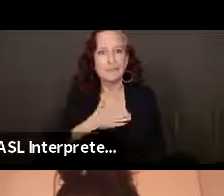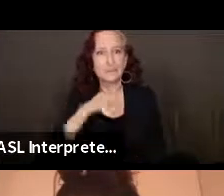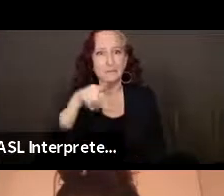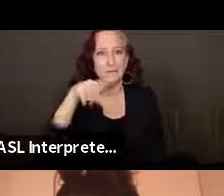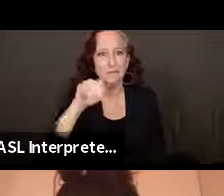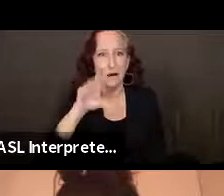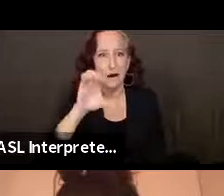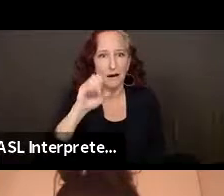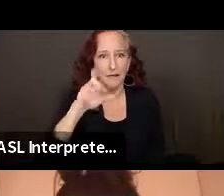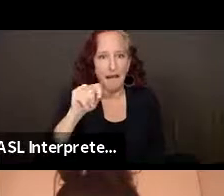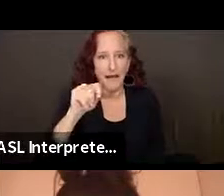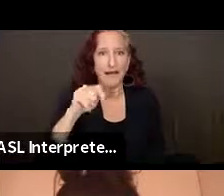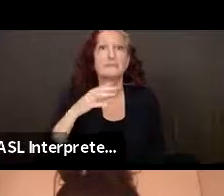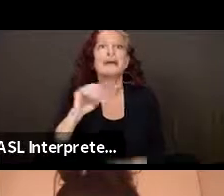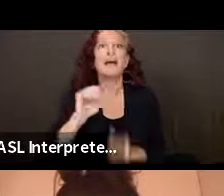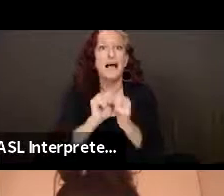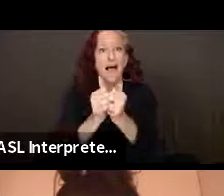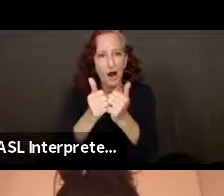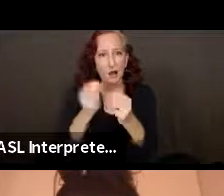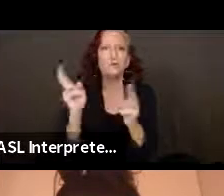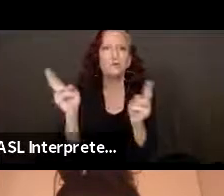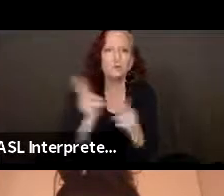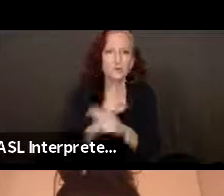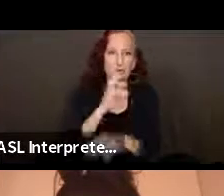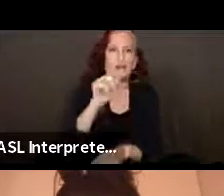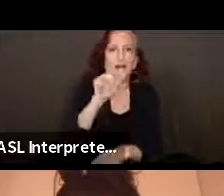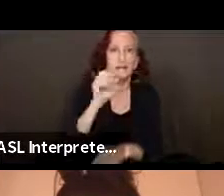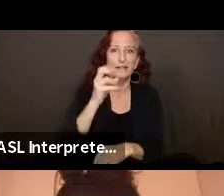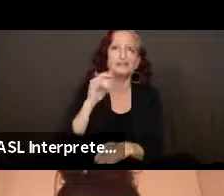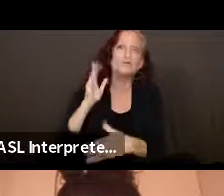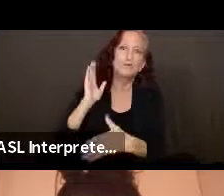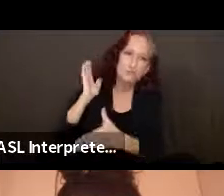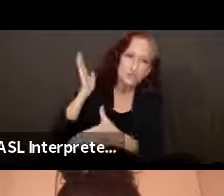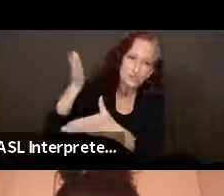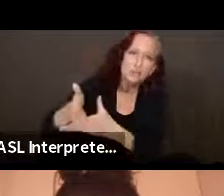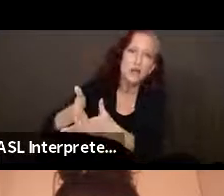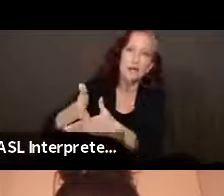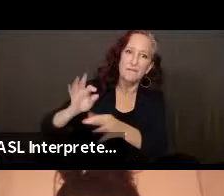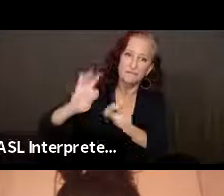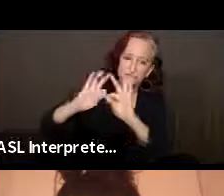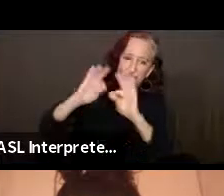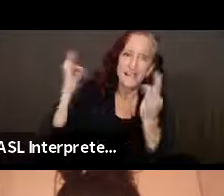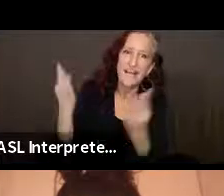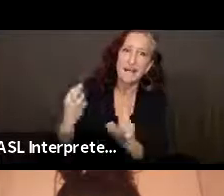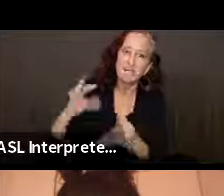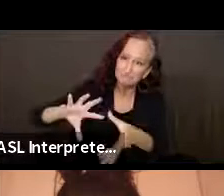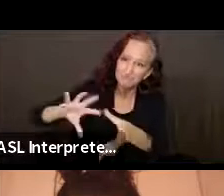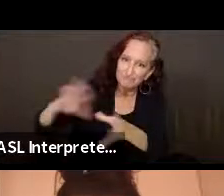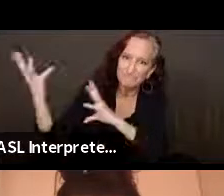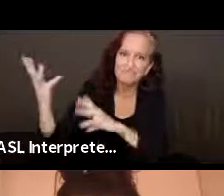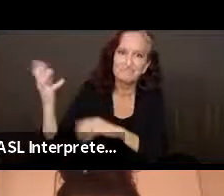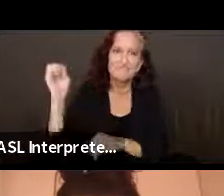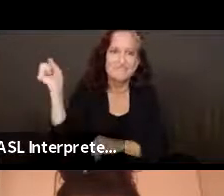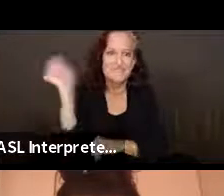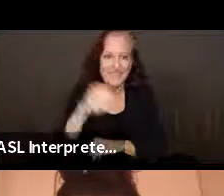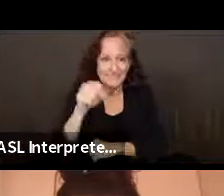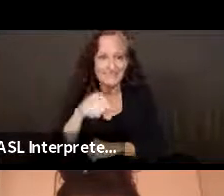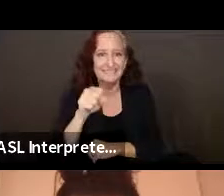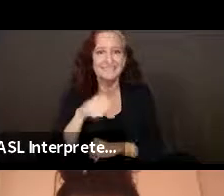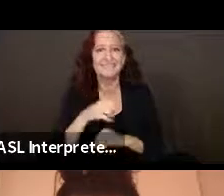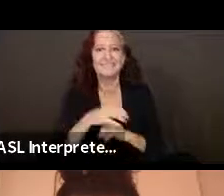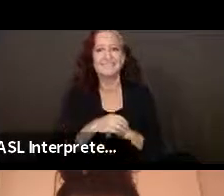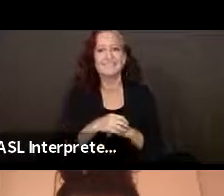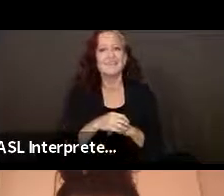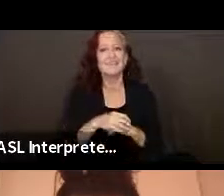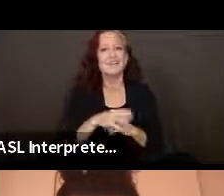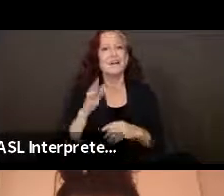to use allyship to disrupt family structures and all of that. So your book is going to be omnipresent holiday